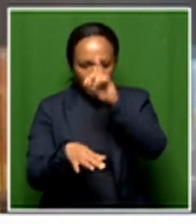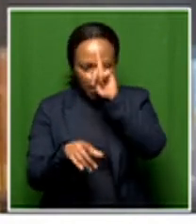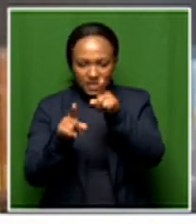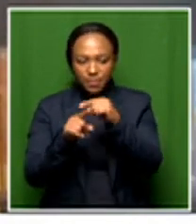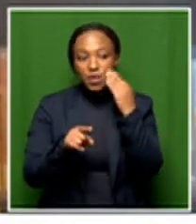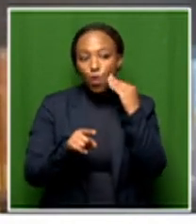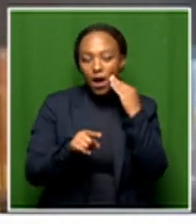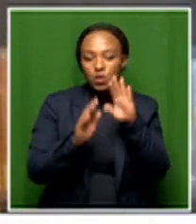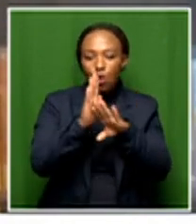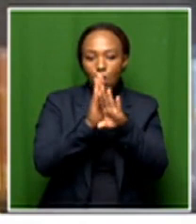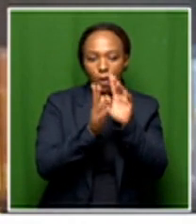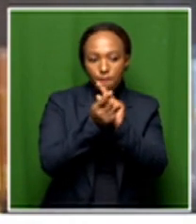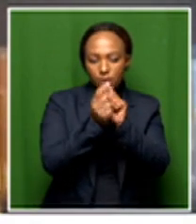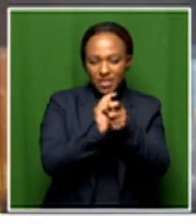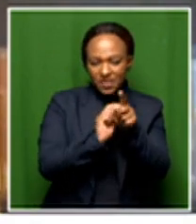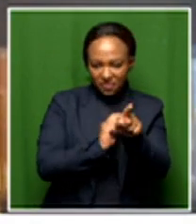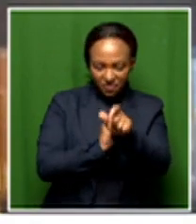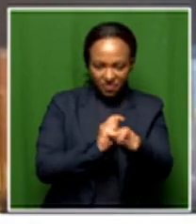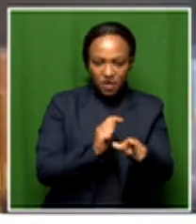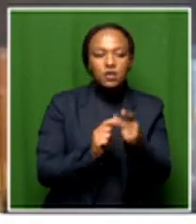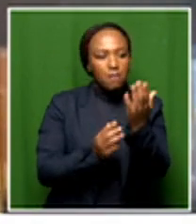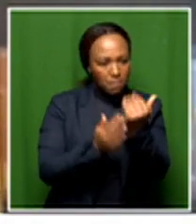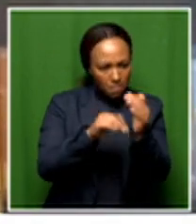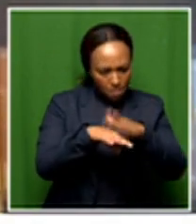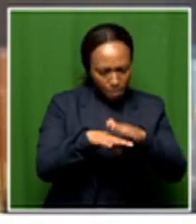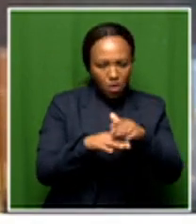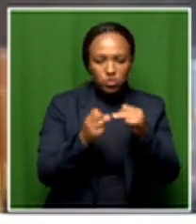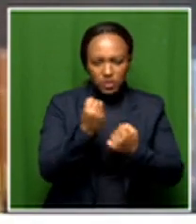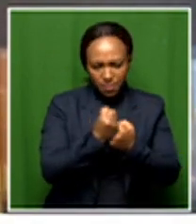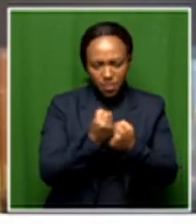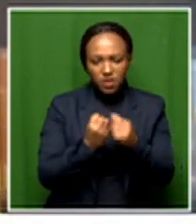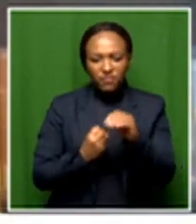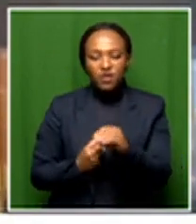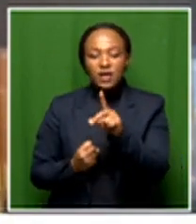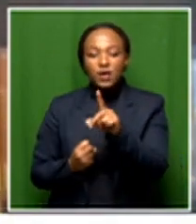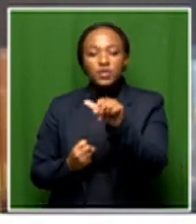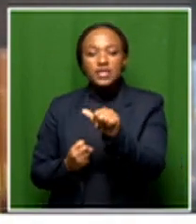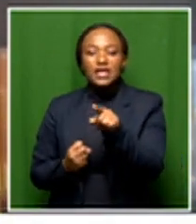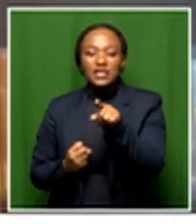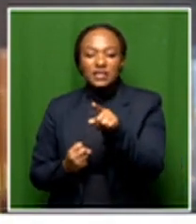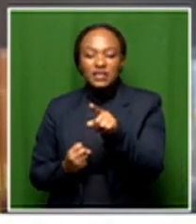white progressives, by the way, going forward. So the DA has been purged